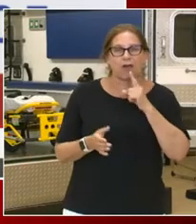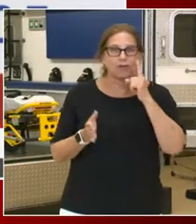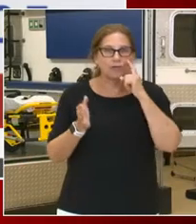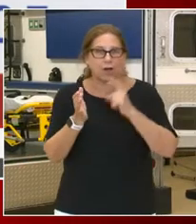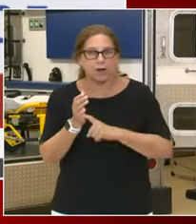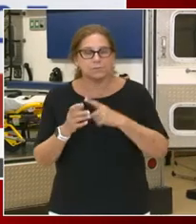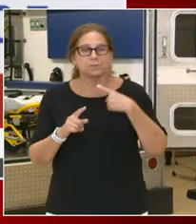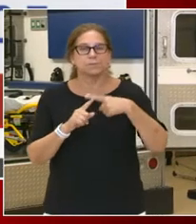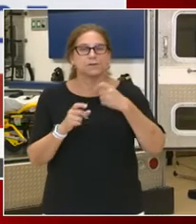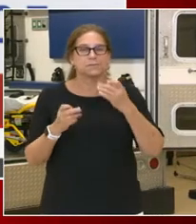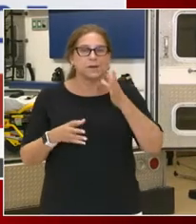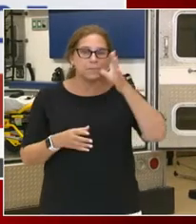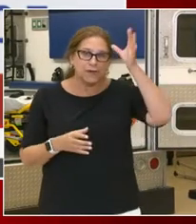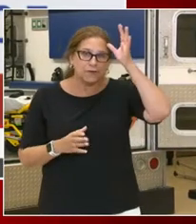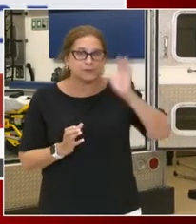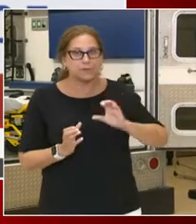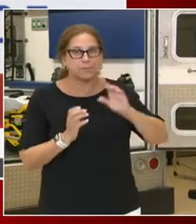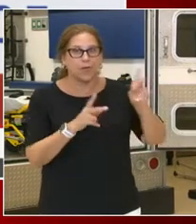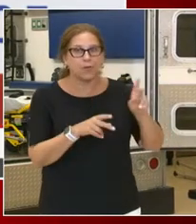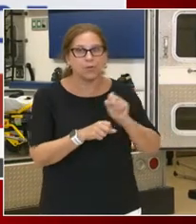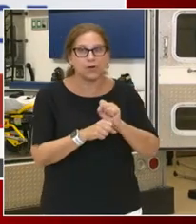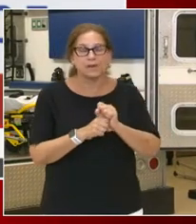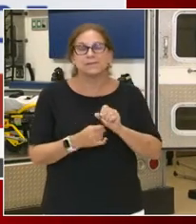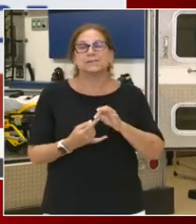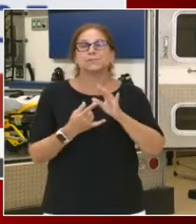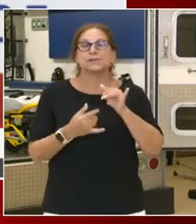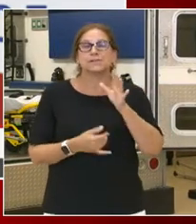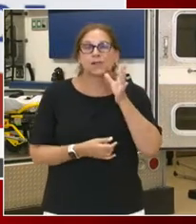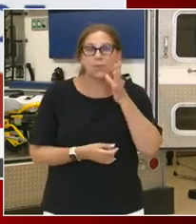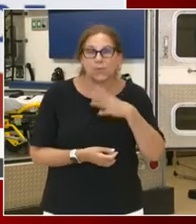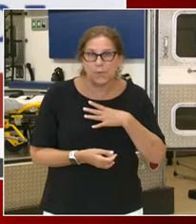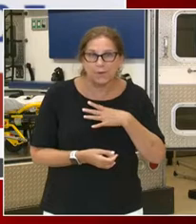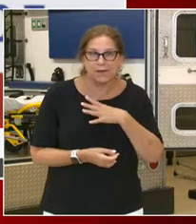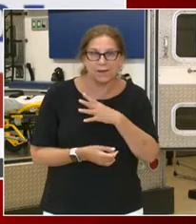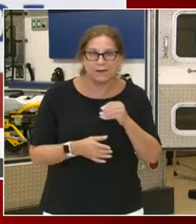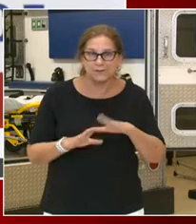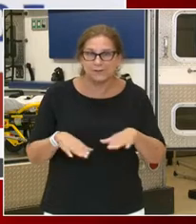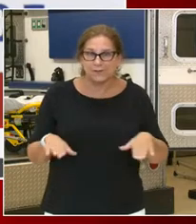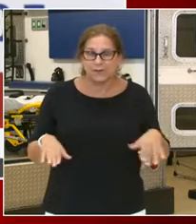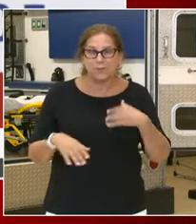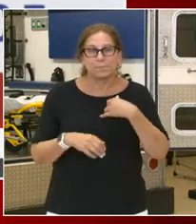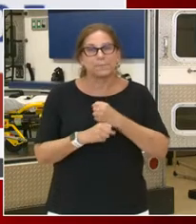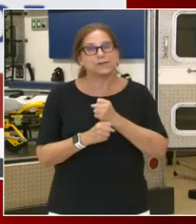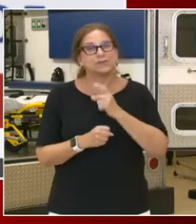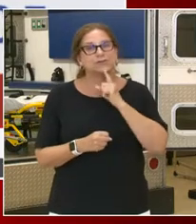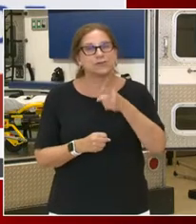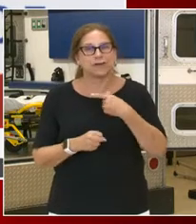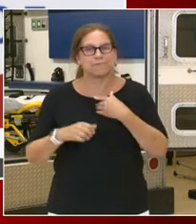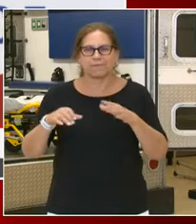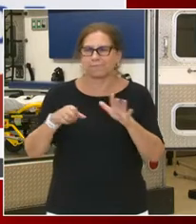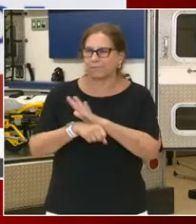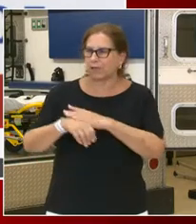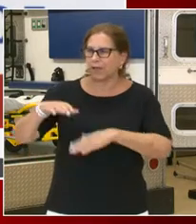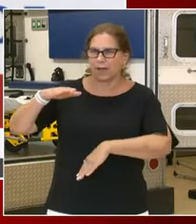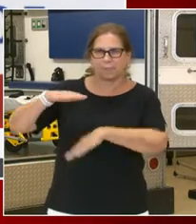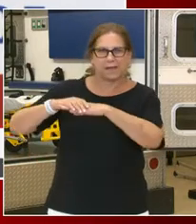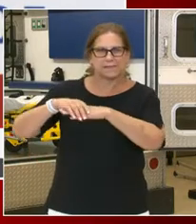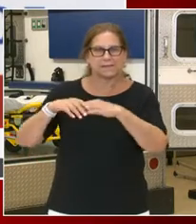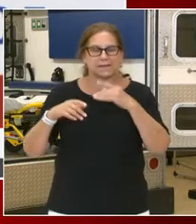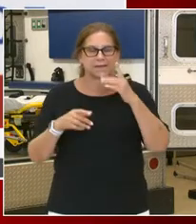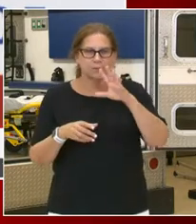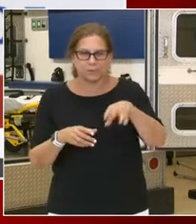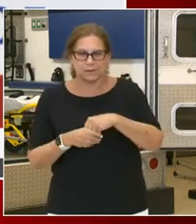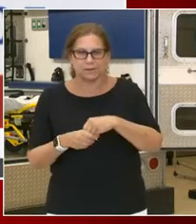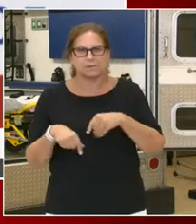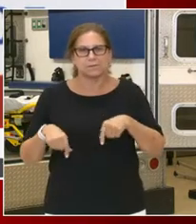order for women in particular to get back into the workforce, we've got to make sure we have the capacity and the available seats within our child care centers.